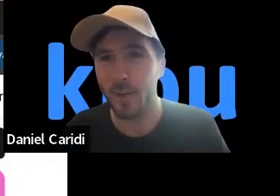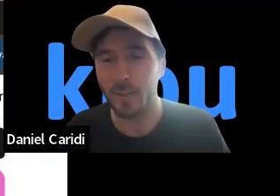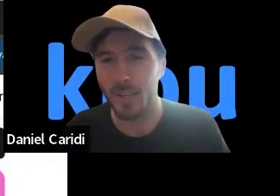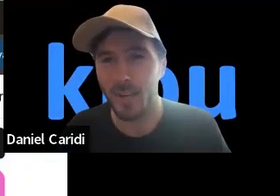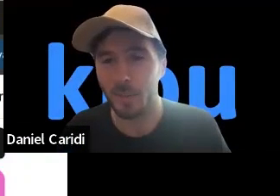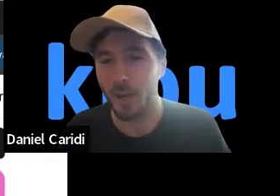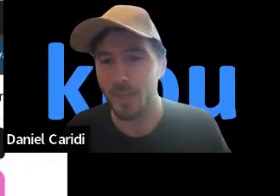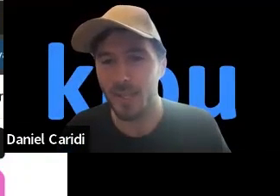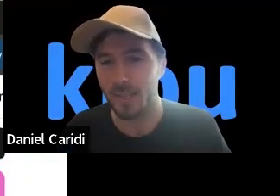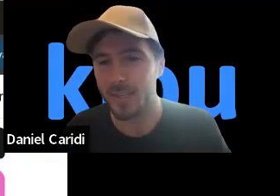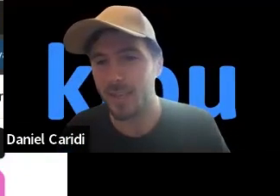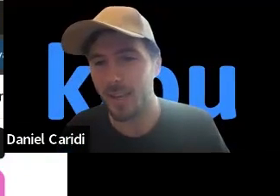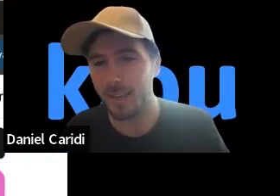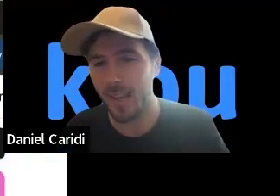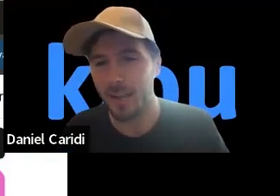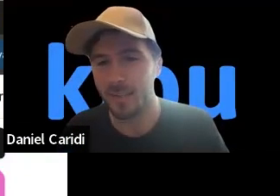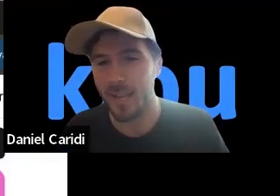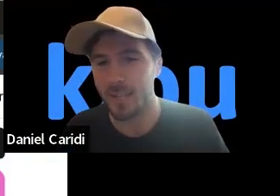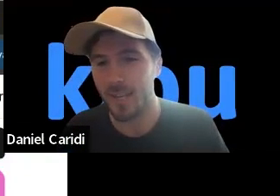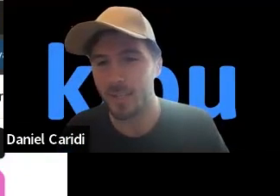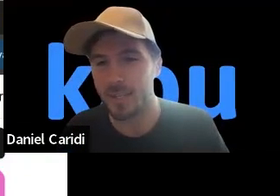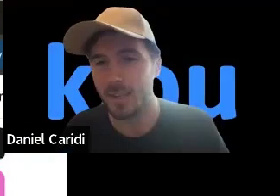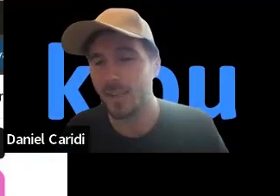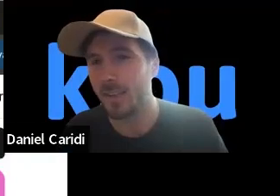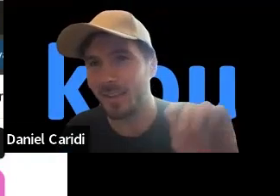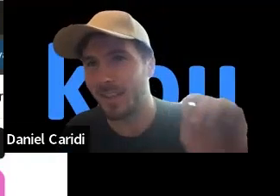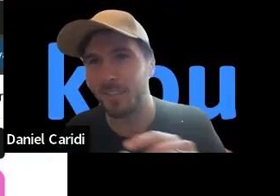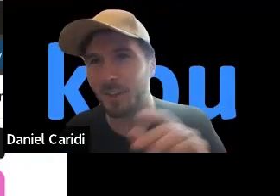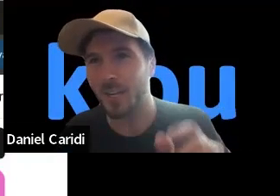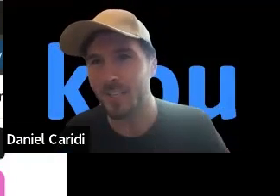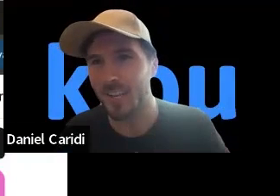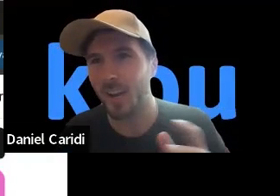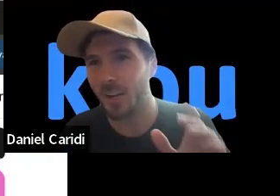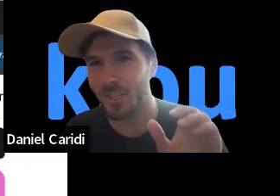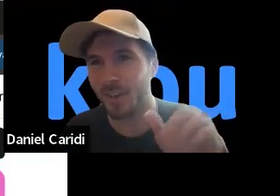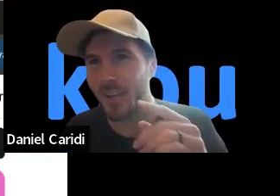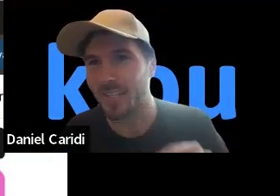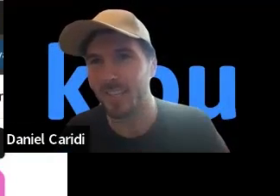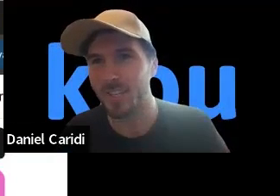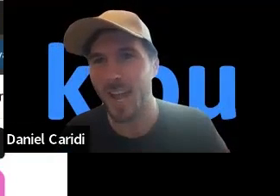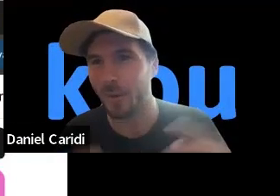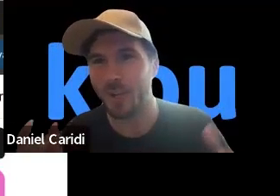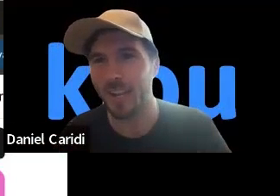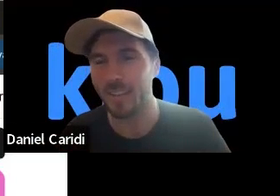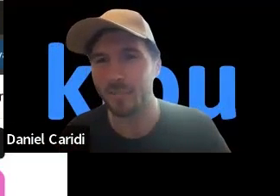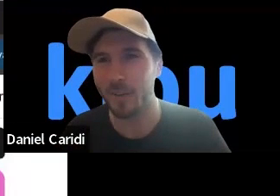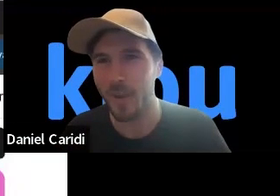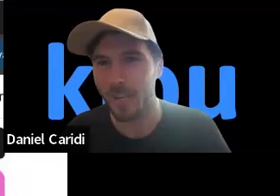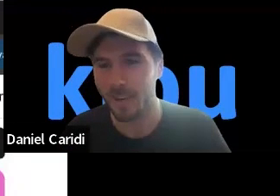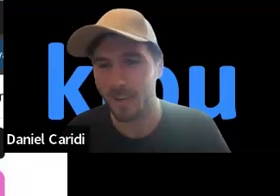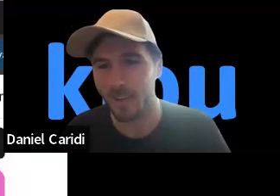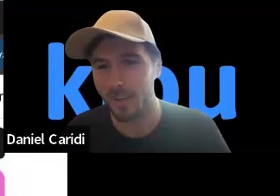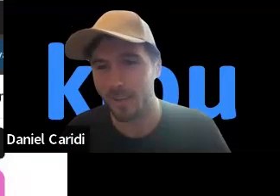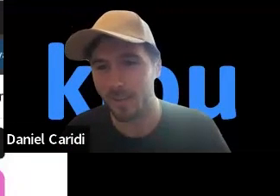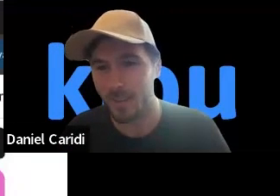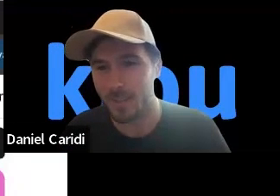important point that John brought up. It's like, this is not any sales thing, it's just, if you're interested at all, just throw a yes in the chat, and we're trying to get some feedback